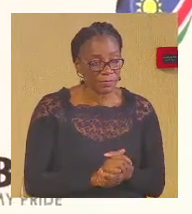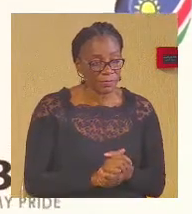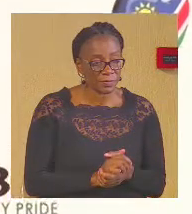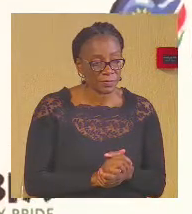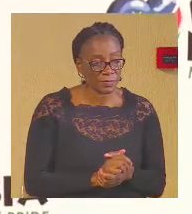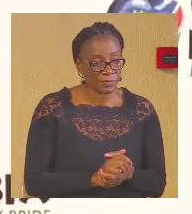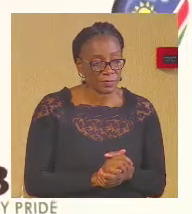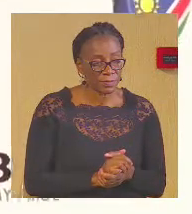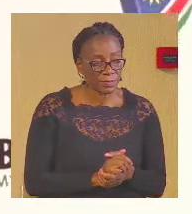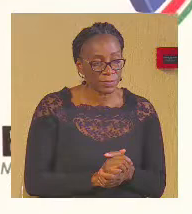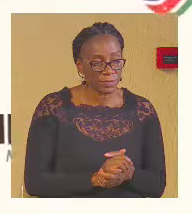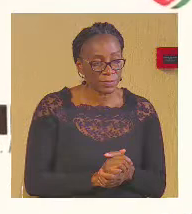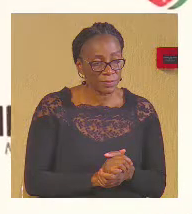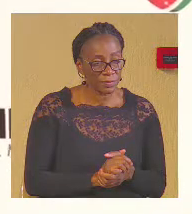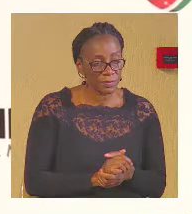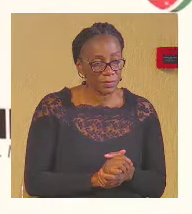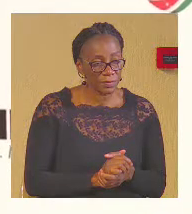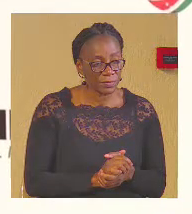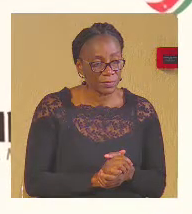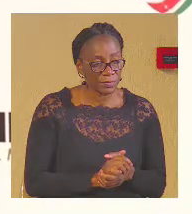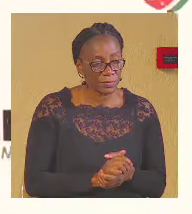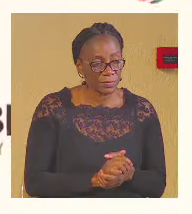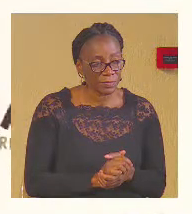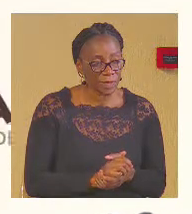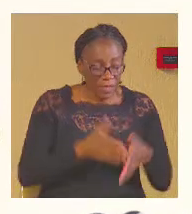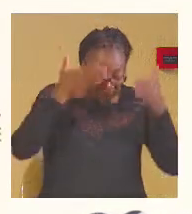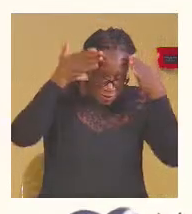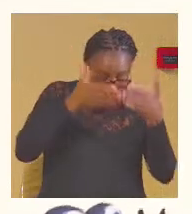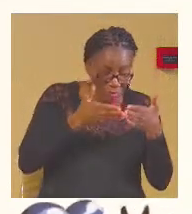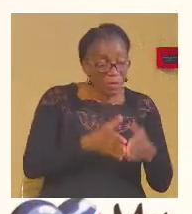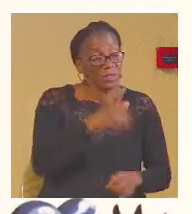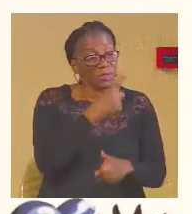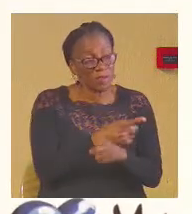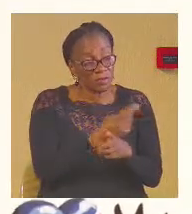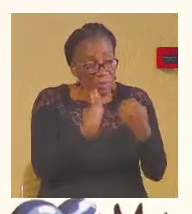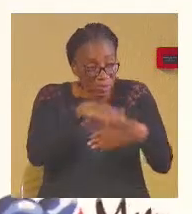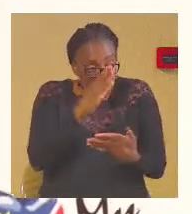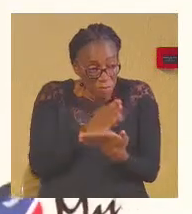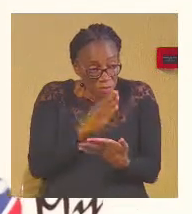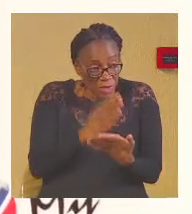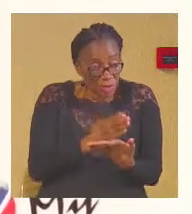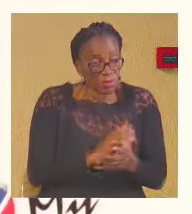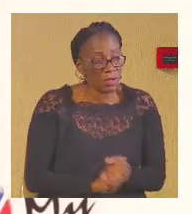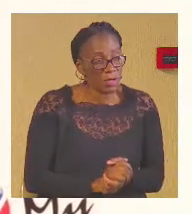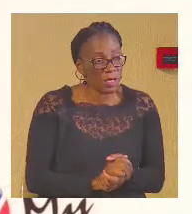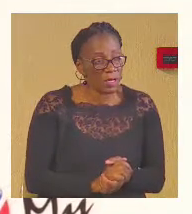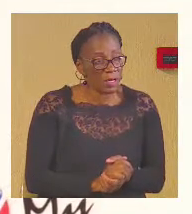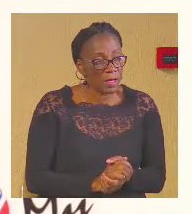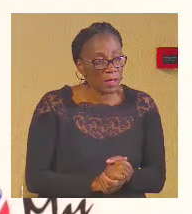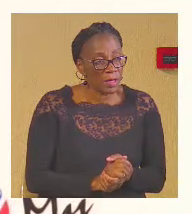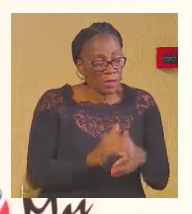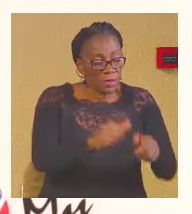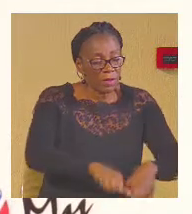of the ministry, but of the government to ensure that our health workers are properly protected, that